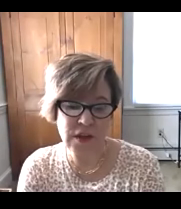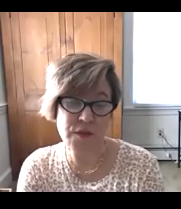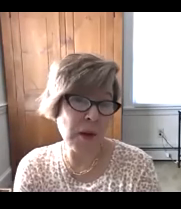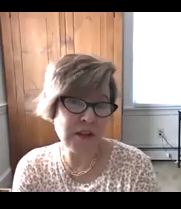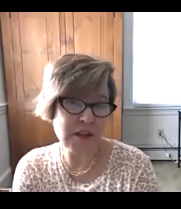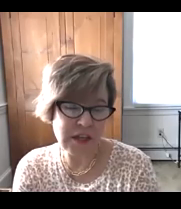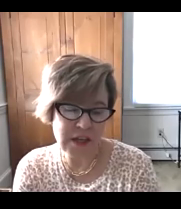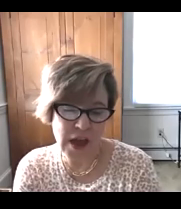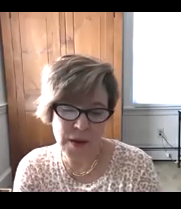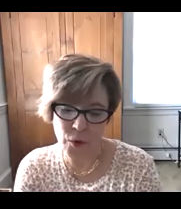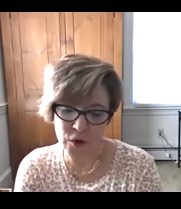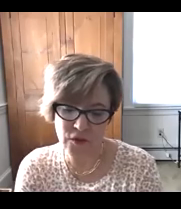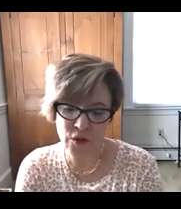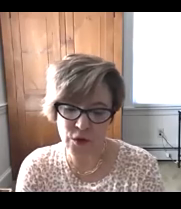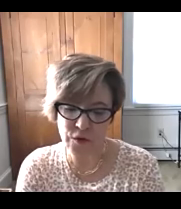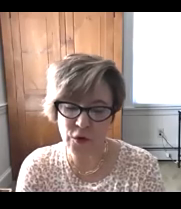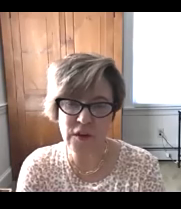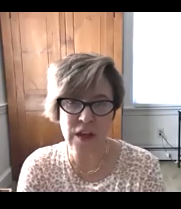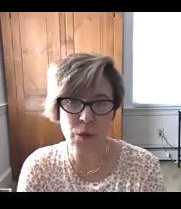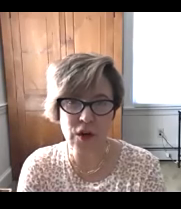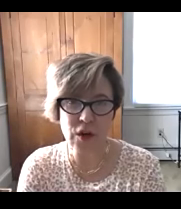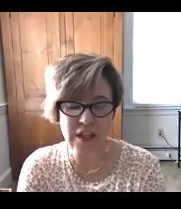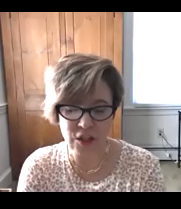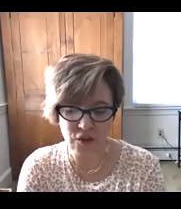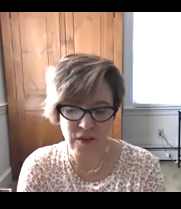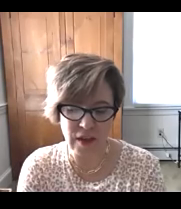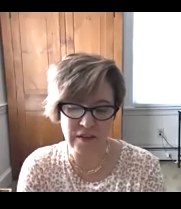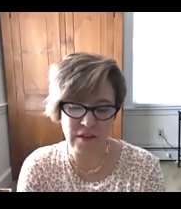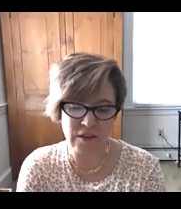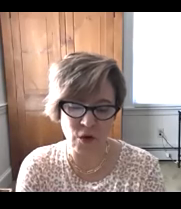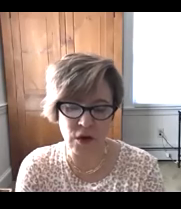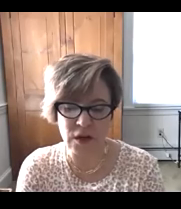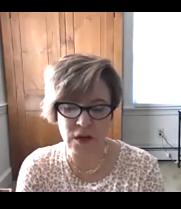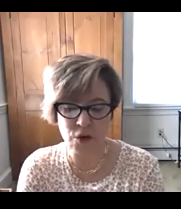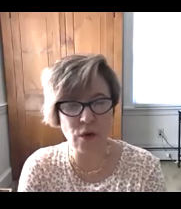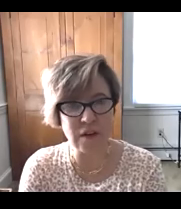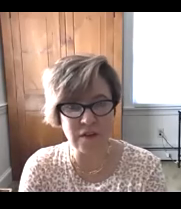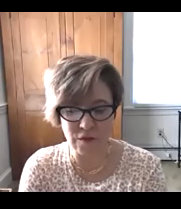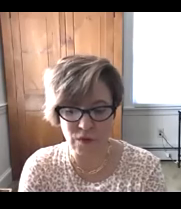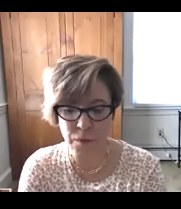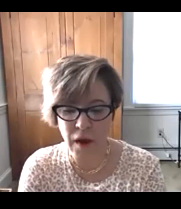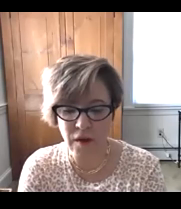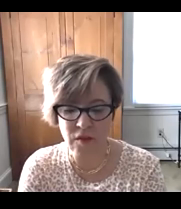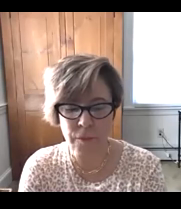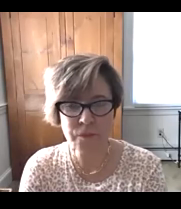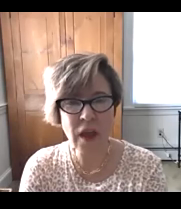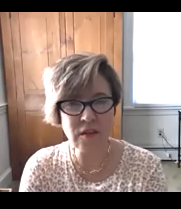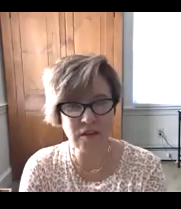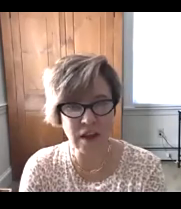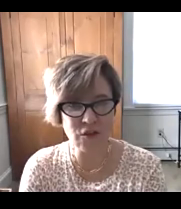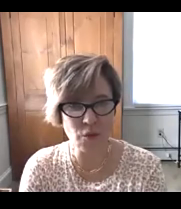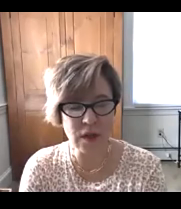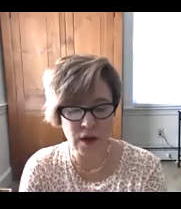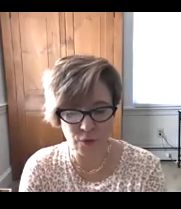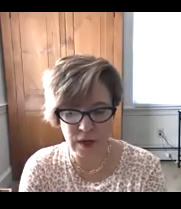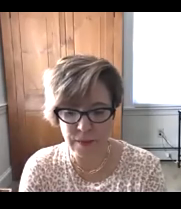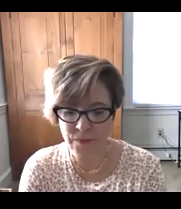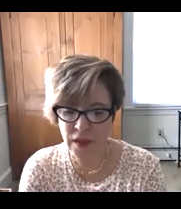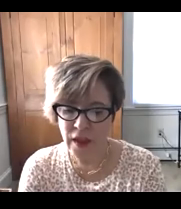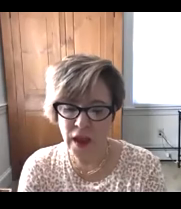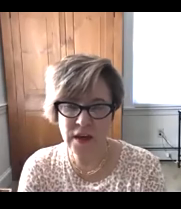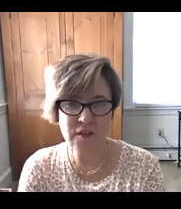faculty of MIT and Boston University, where he teaches classes on crisis response and disaster